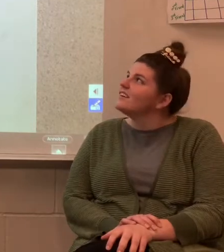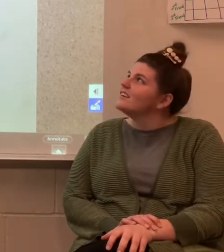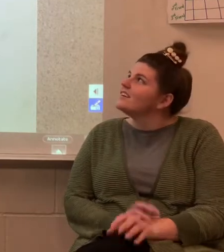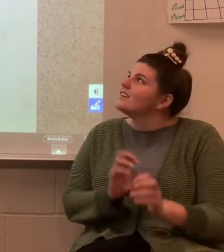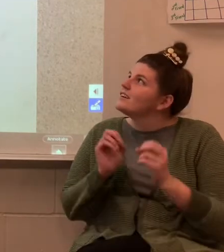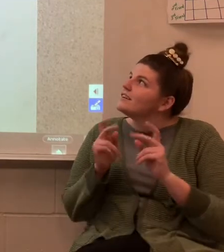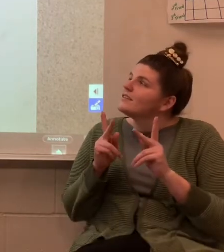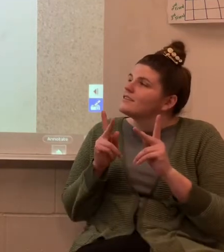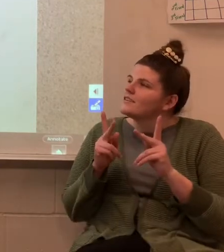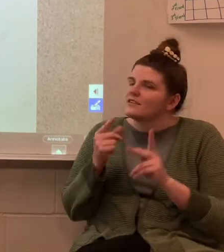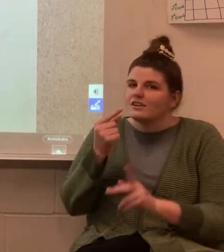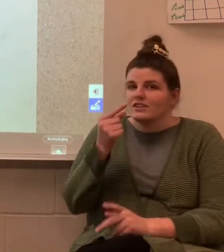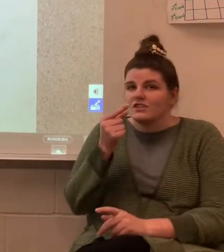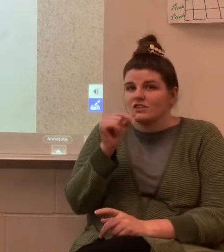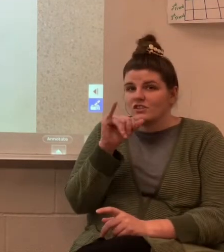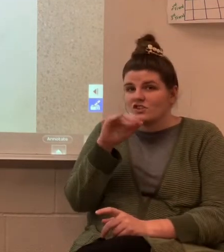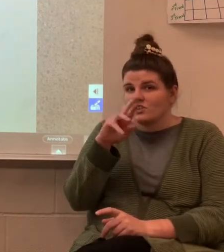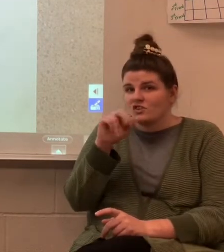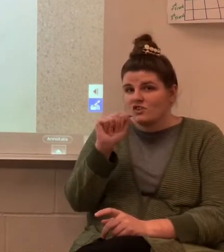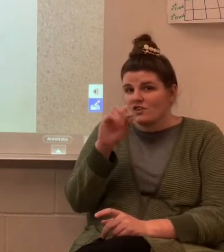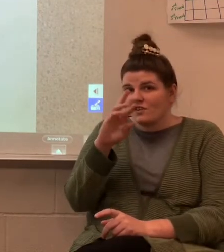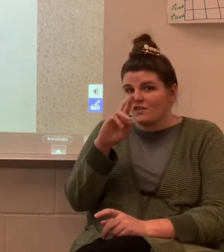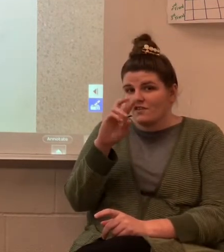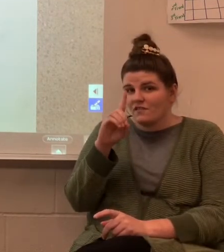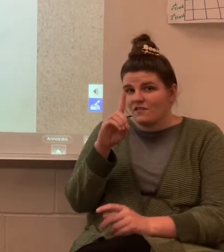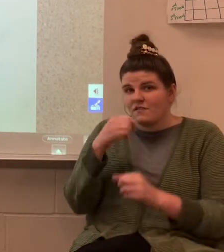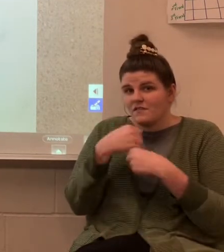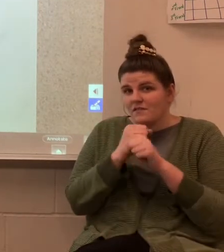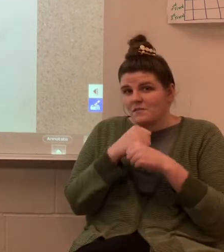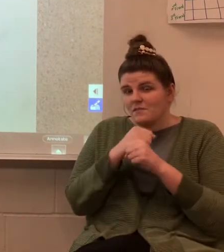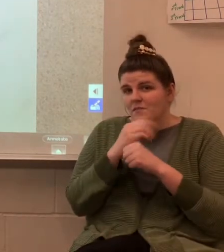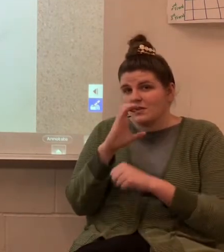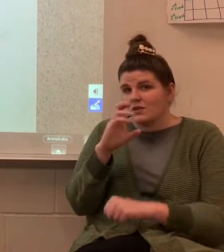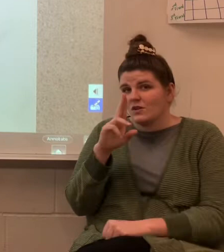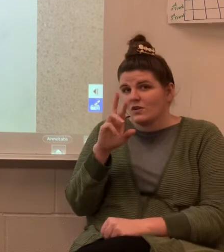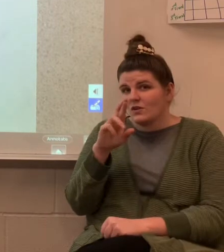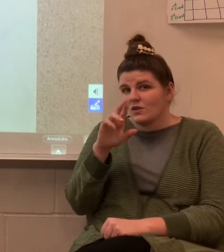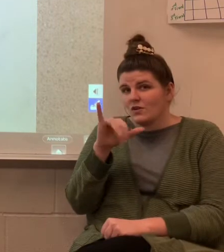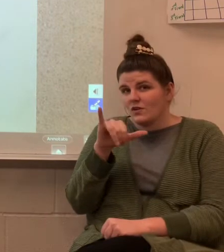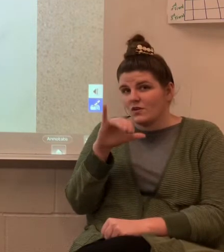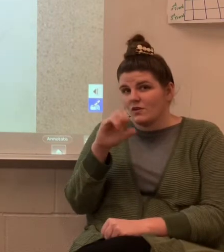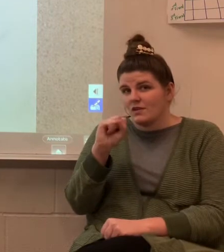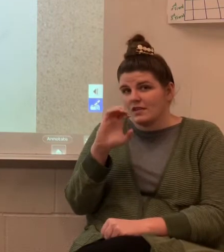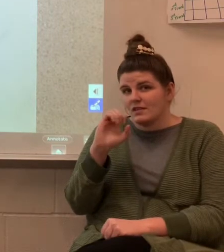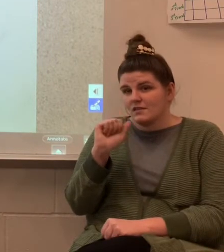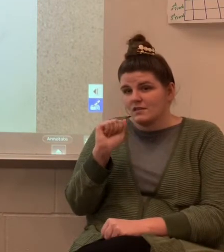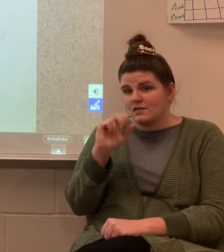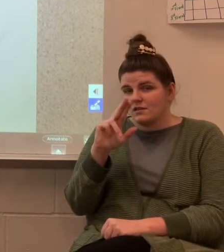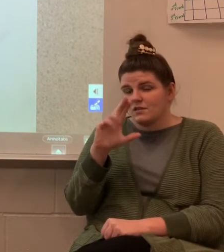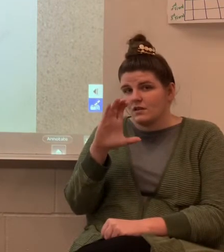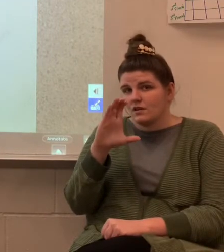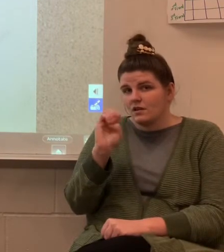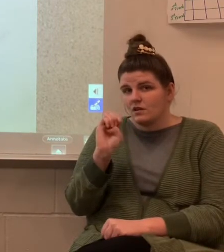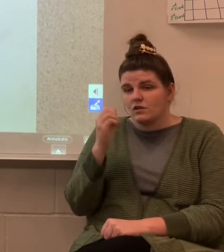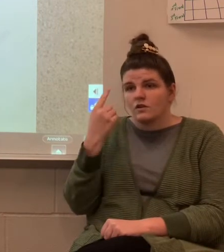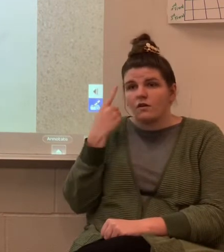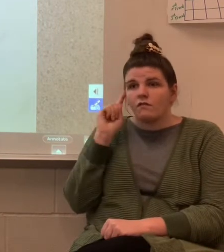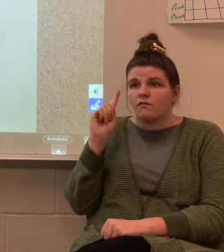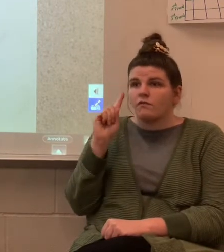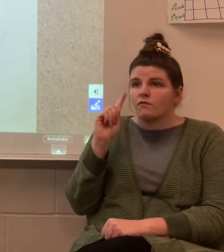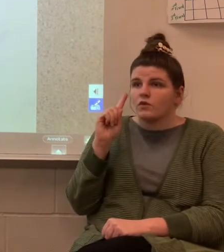All right, Gerard is making curry sauce. For 1 cup of curry sauce, he needs 1/4 cup of coconut milk.